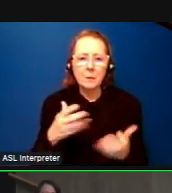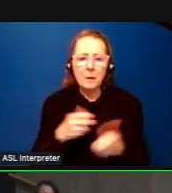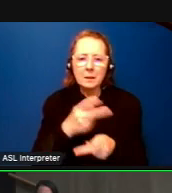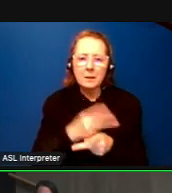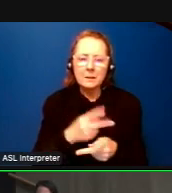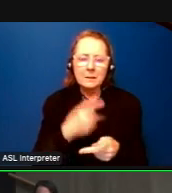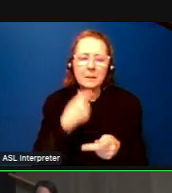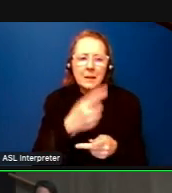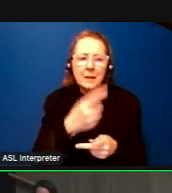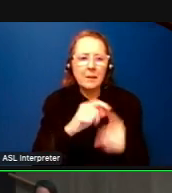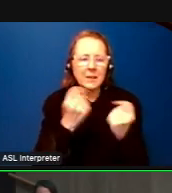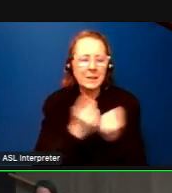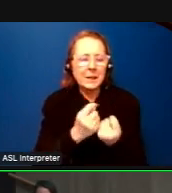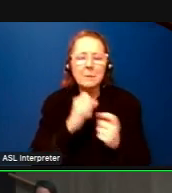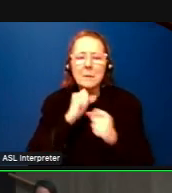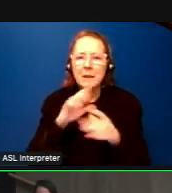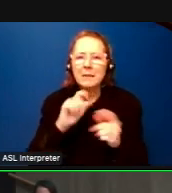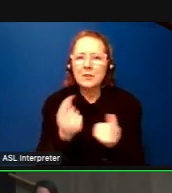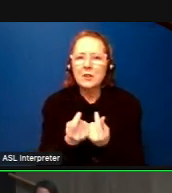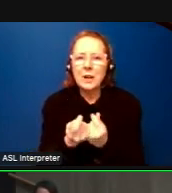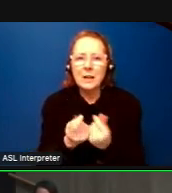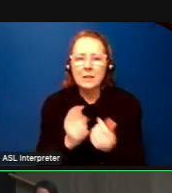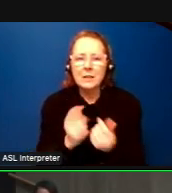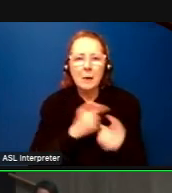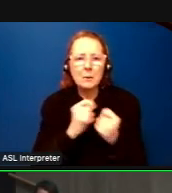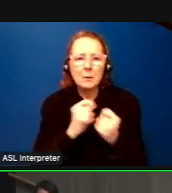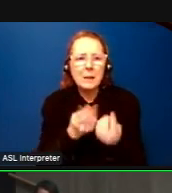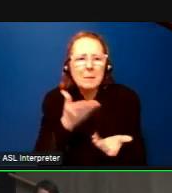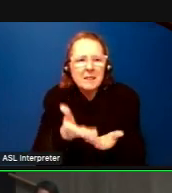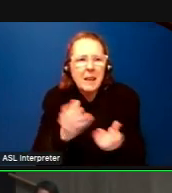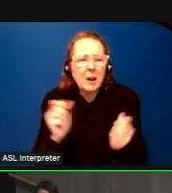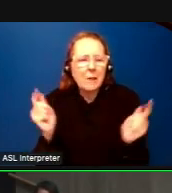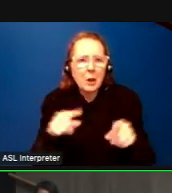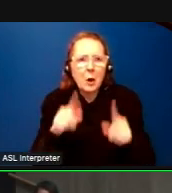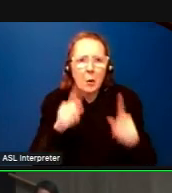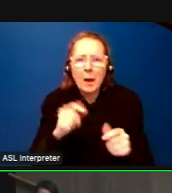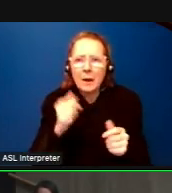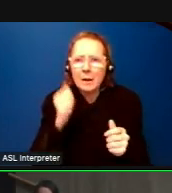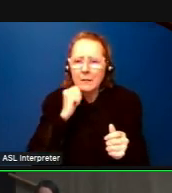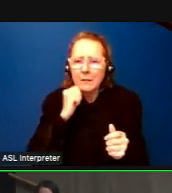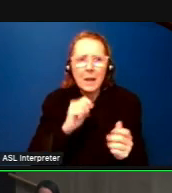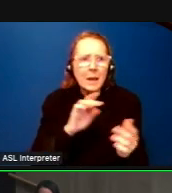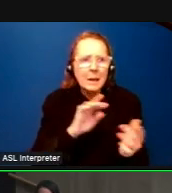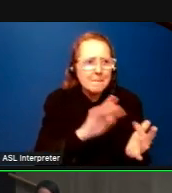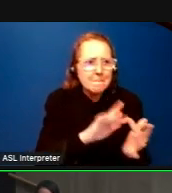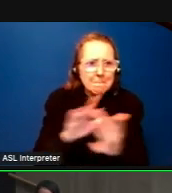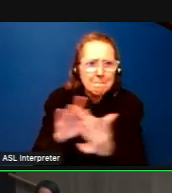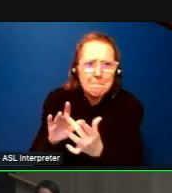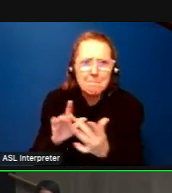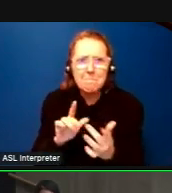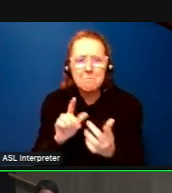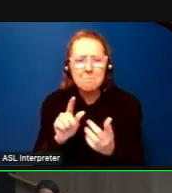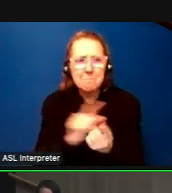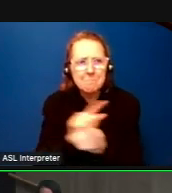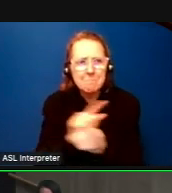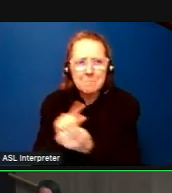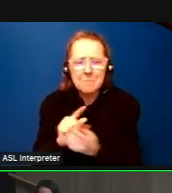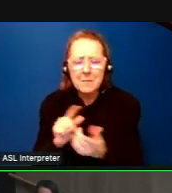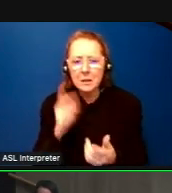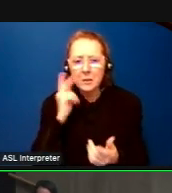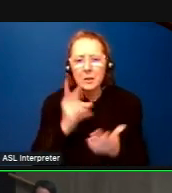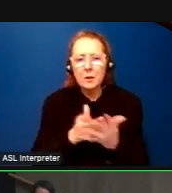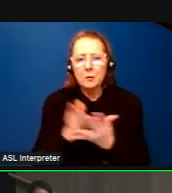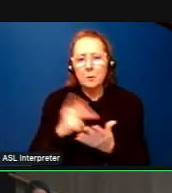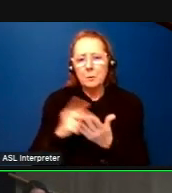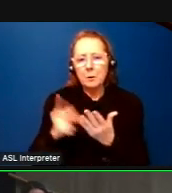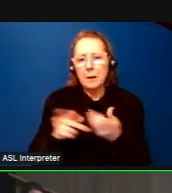really changed. Every day they're out there. They're still continuing to make connection. We're still, you'll see through the program management